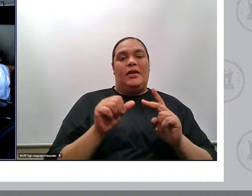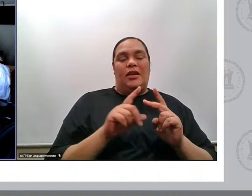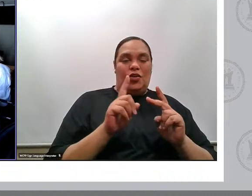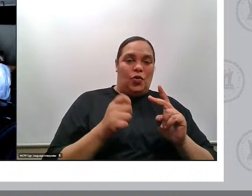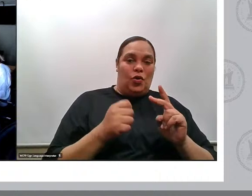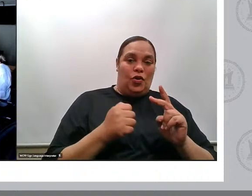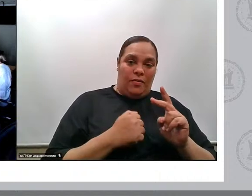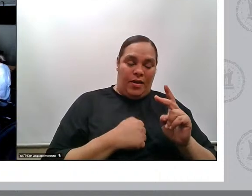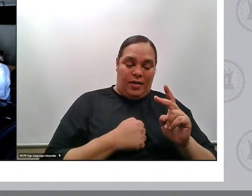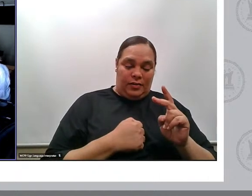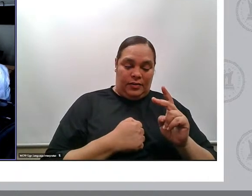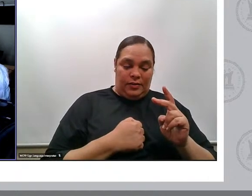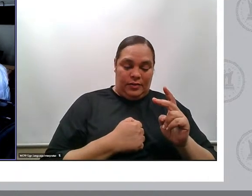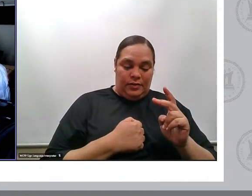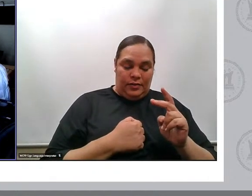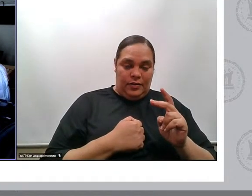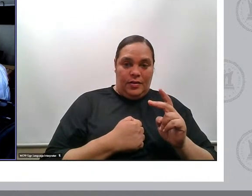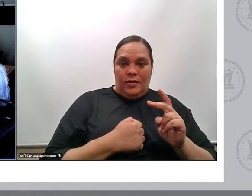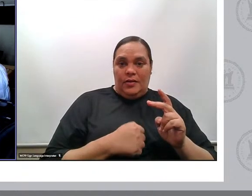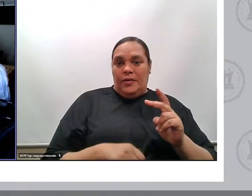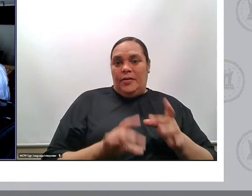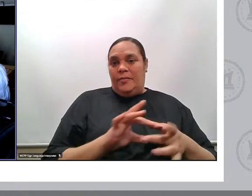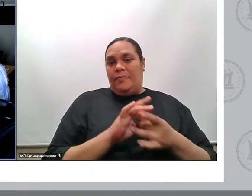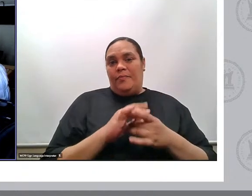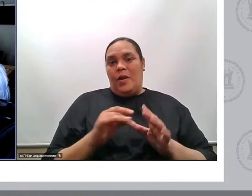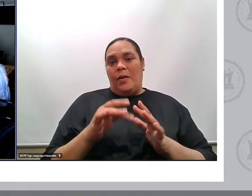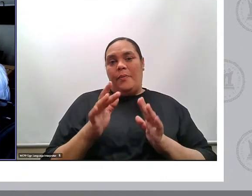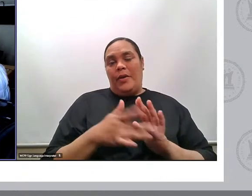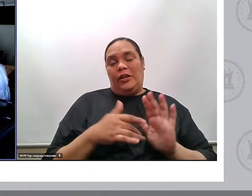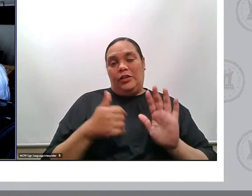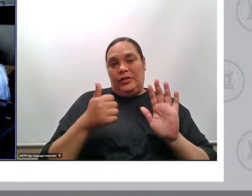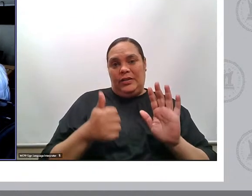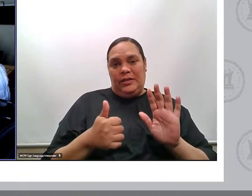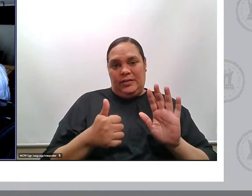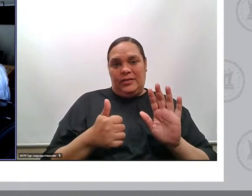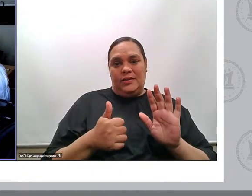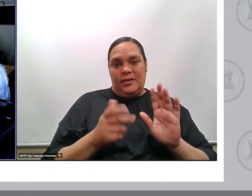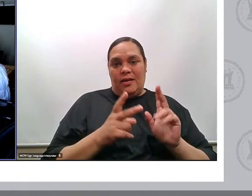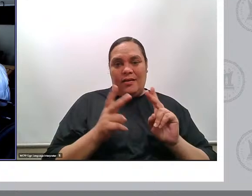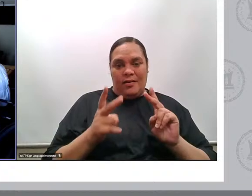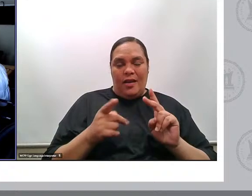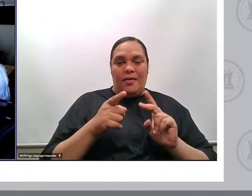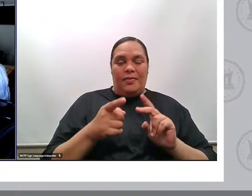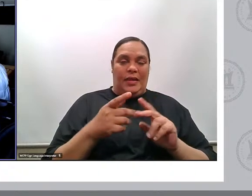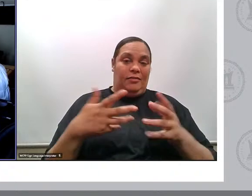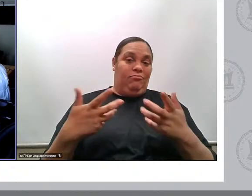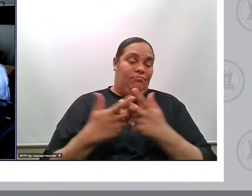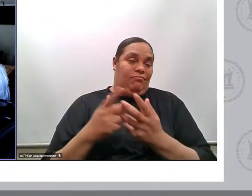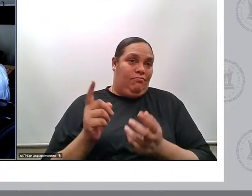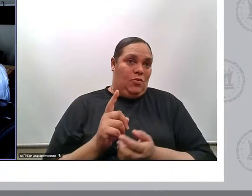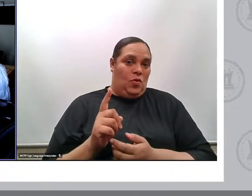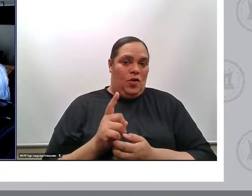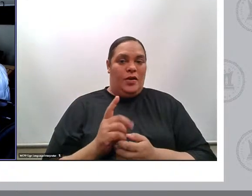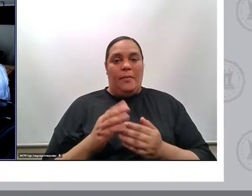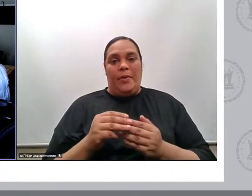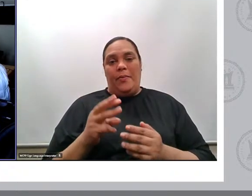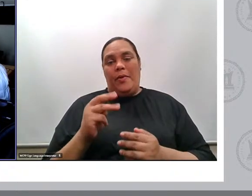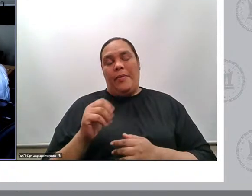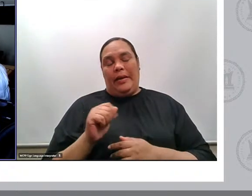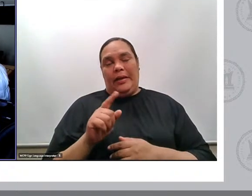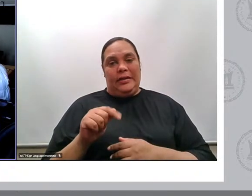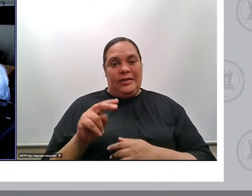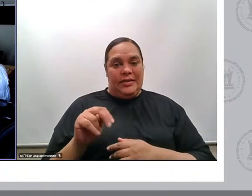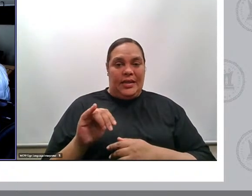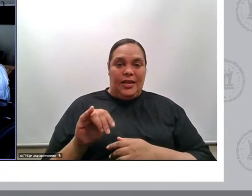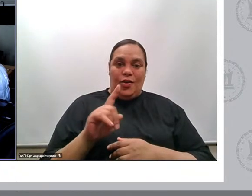question with regards to page 6, again, and this speaks to member Mackenzie's